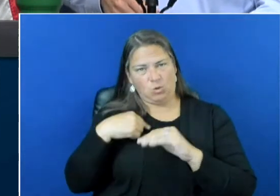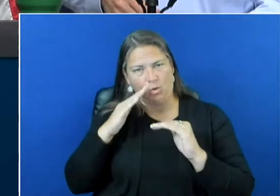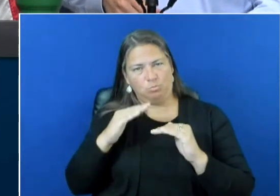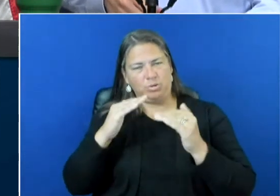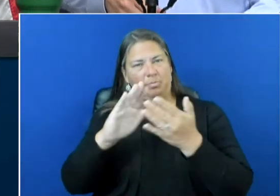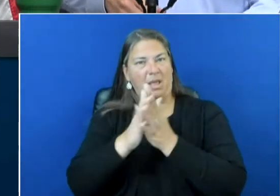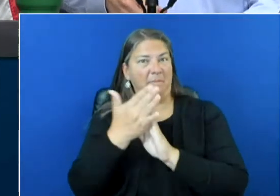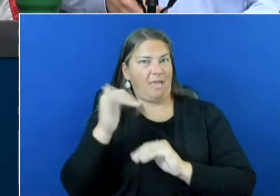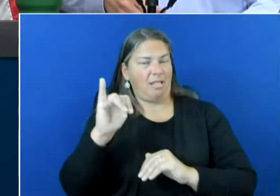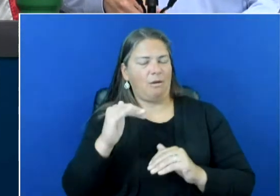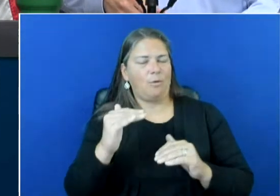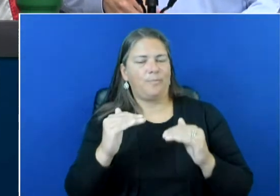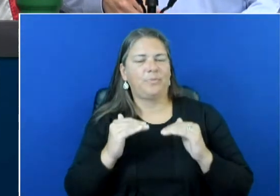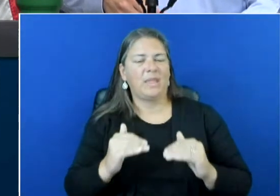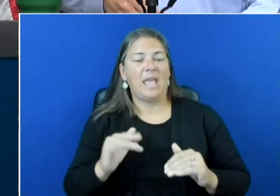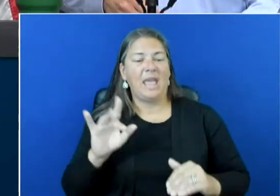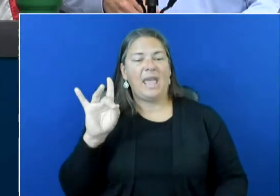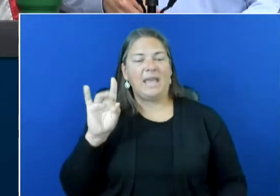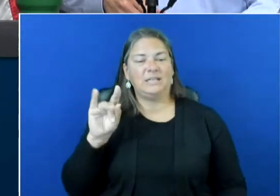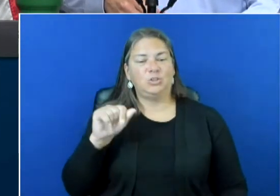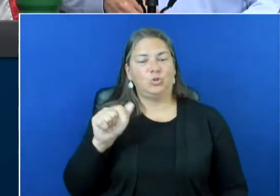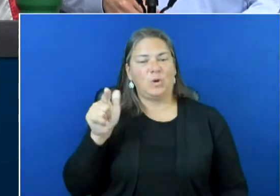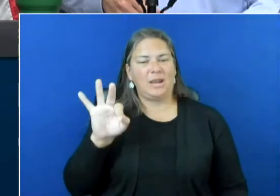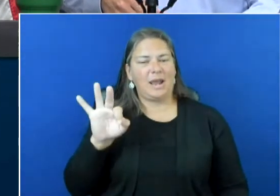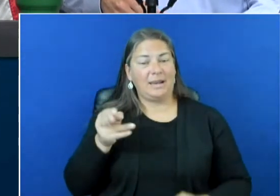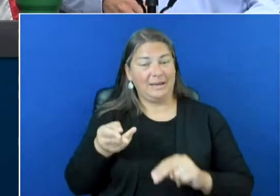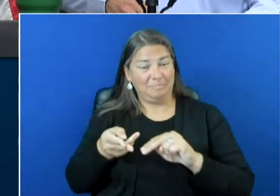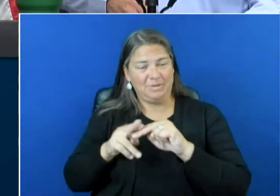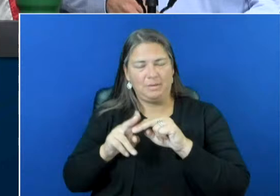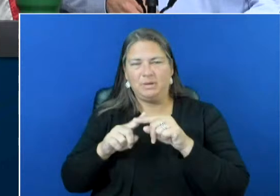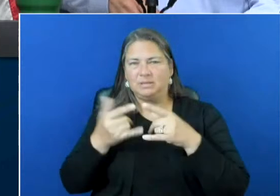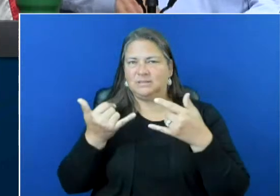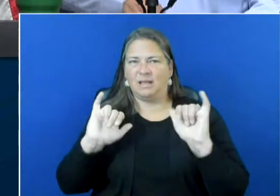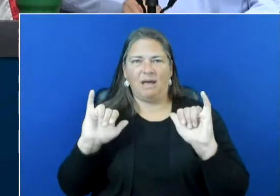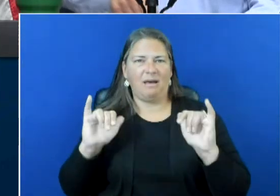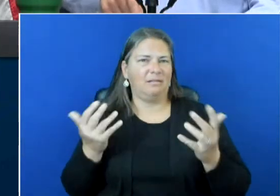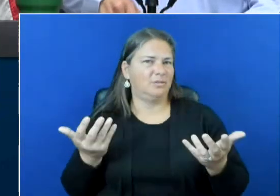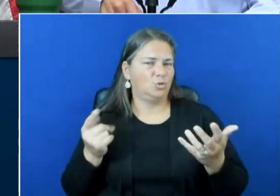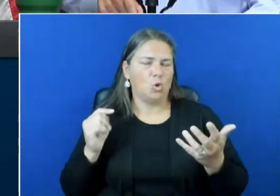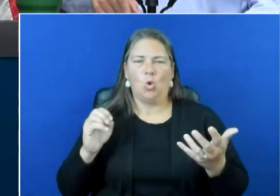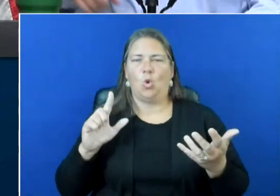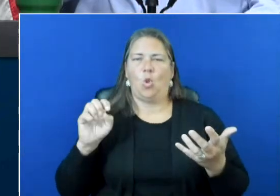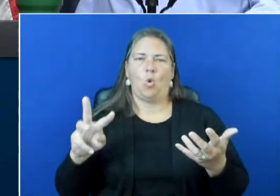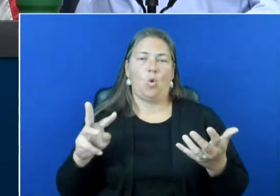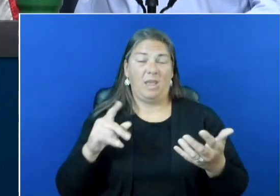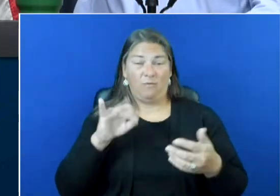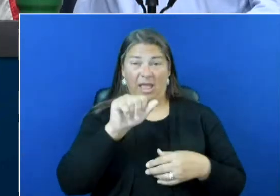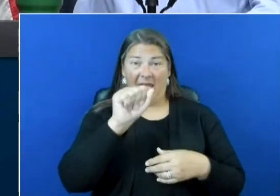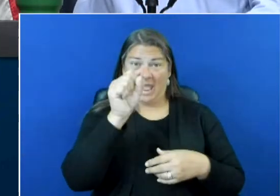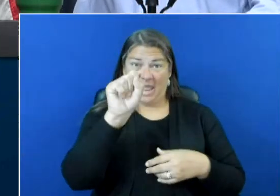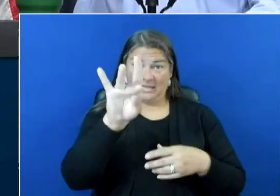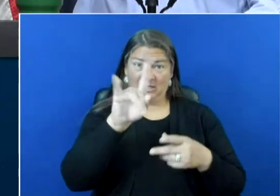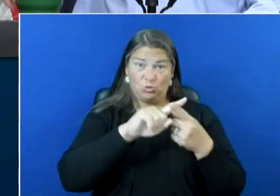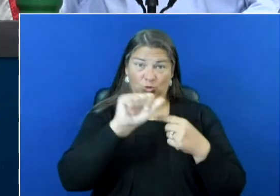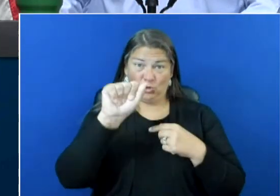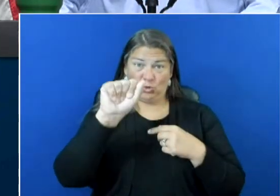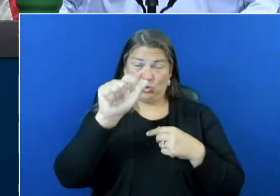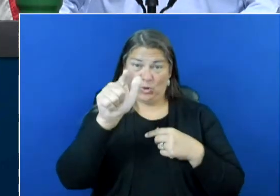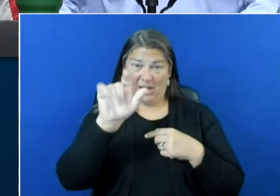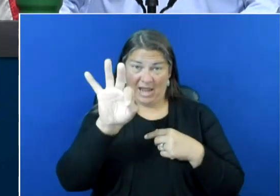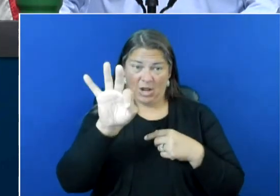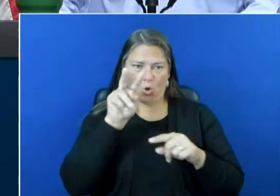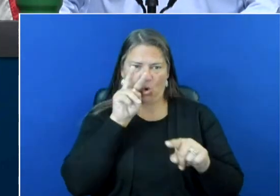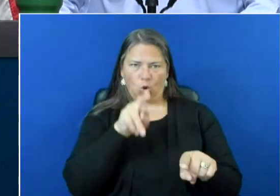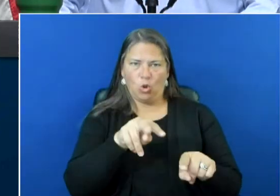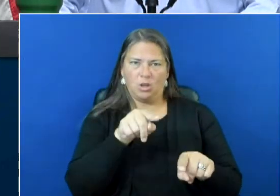29, up 1%, still far, far too low. So if you're 18 to 29, I want you to take a look at that Austin slide